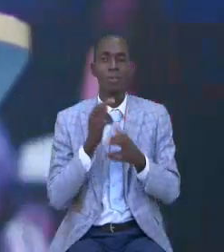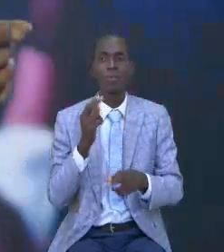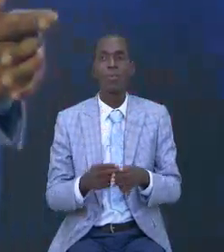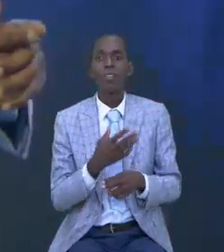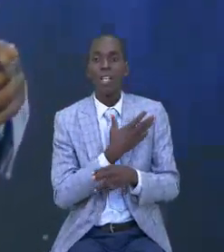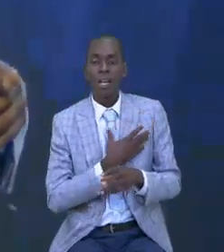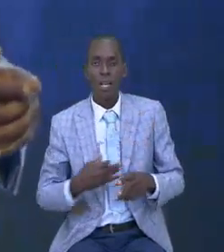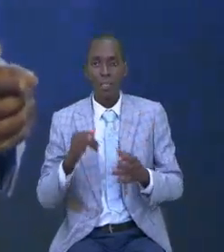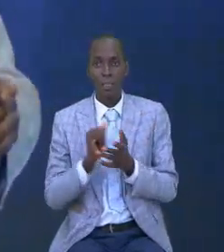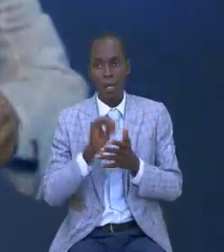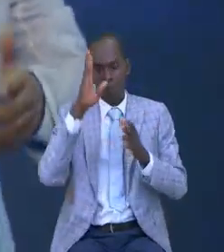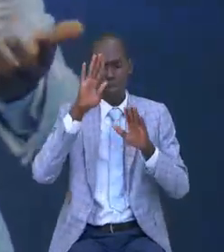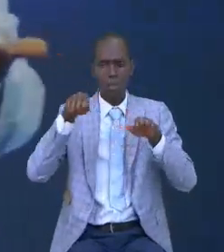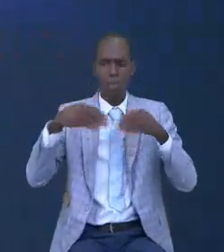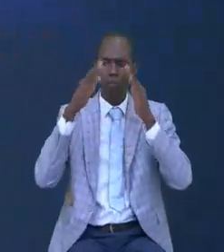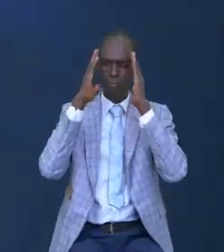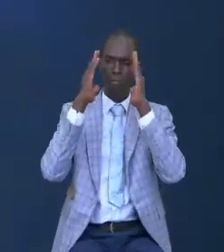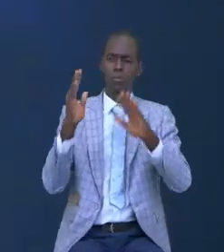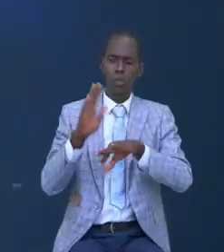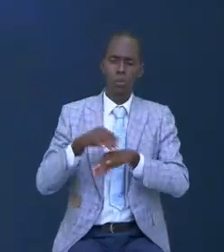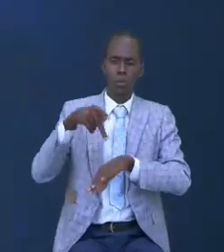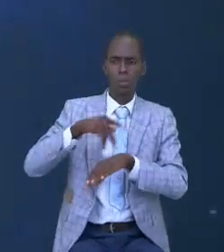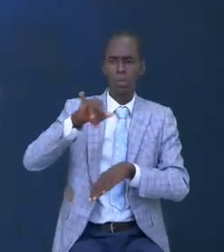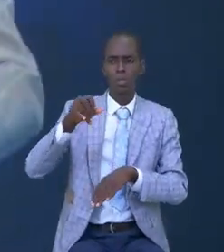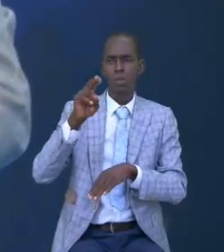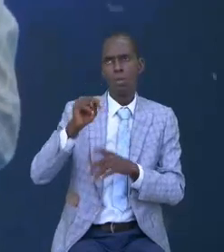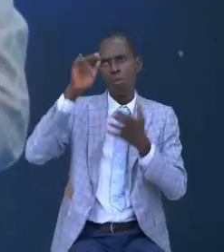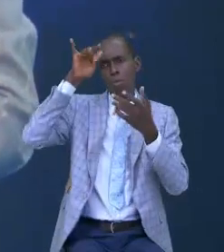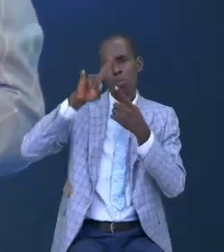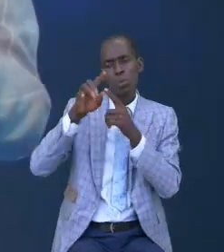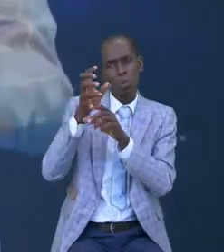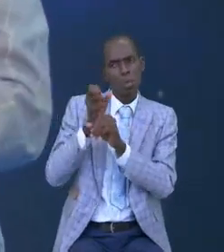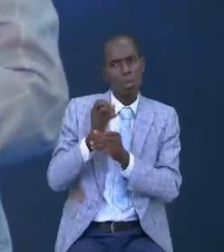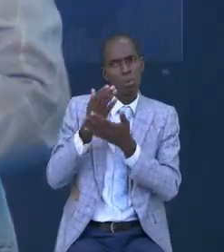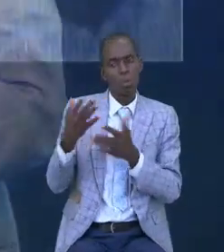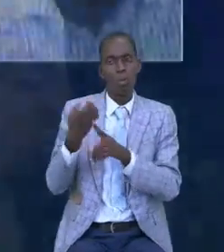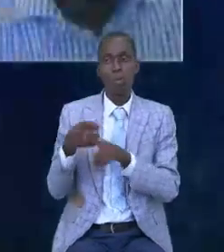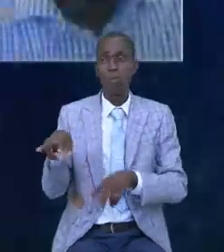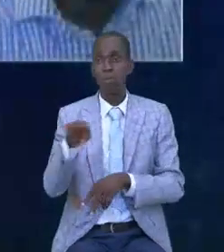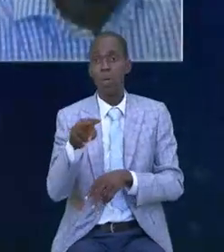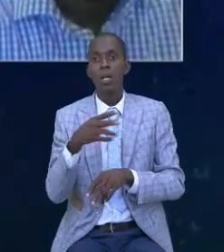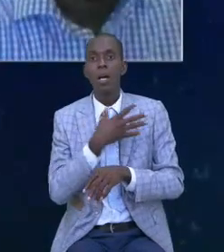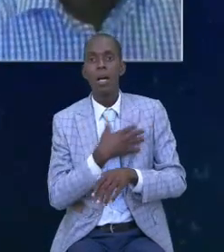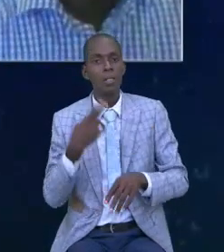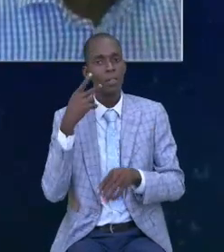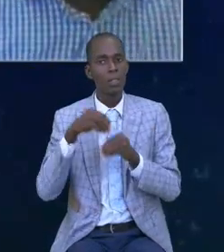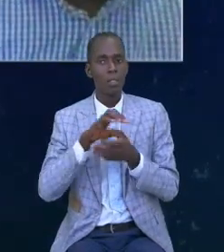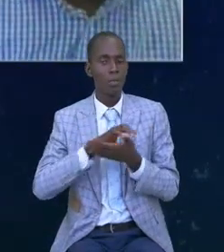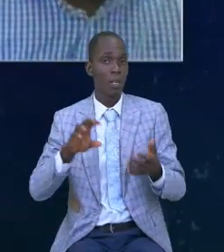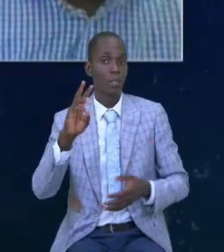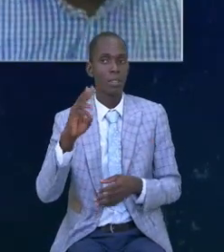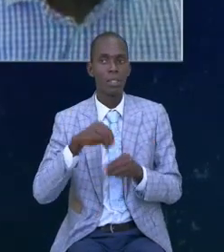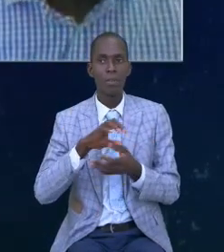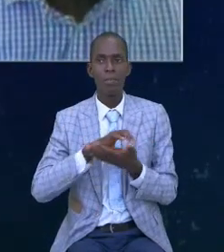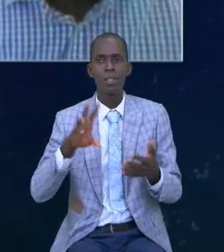gave heed unto them, expecting to receive something of them. Look at verse 6. And in verse 6,